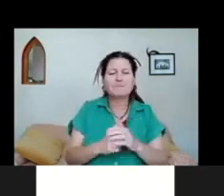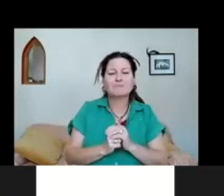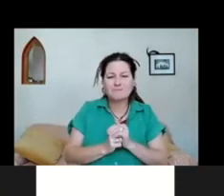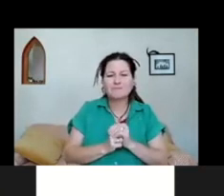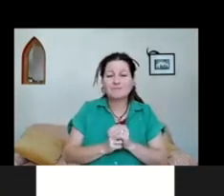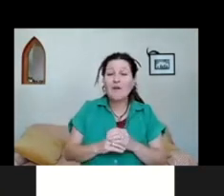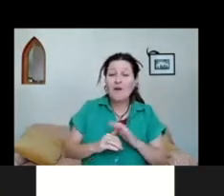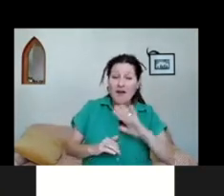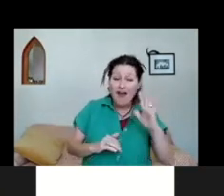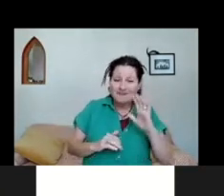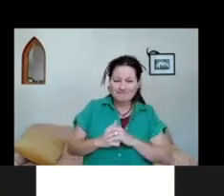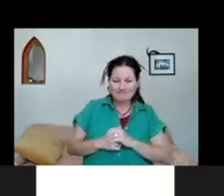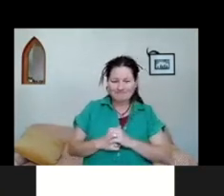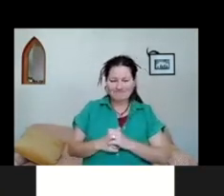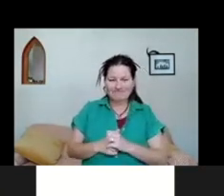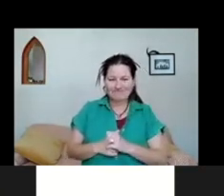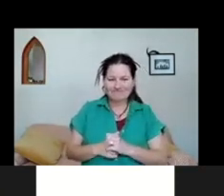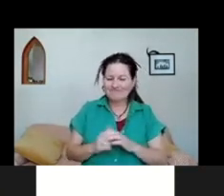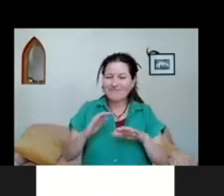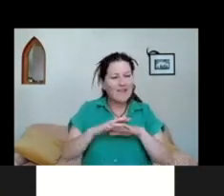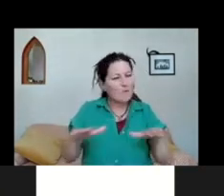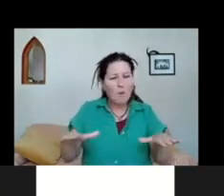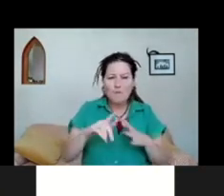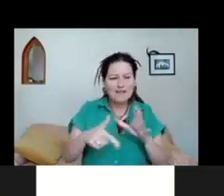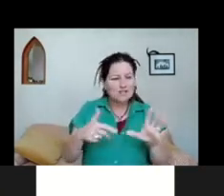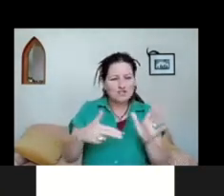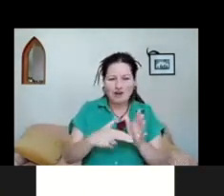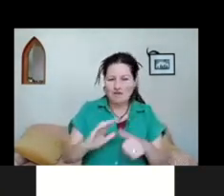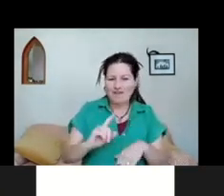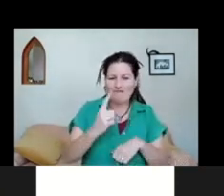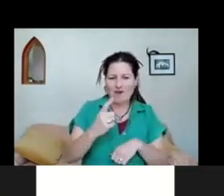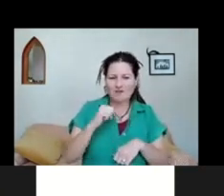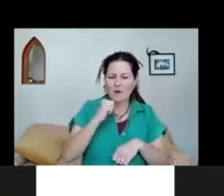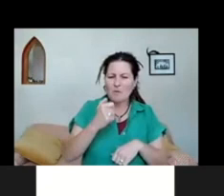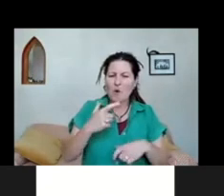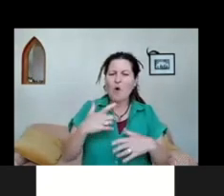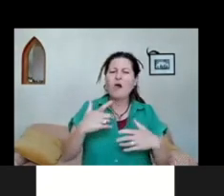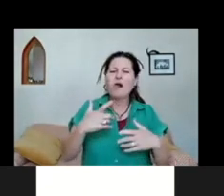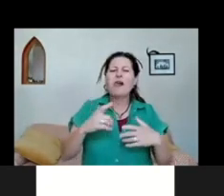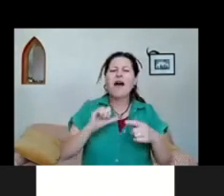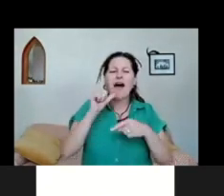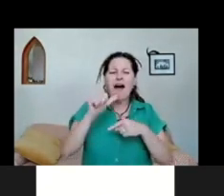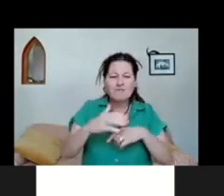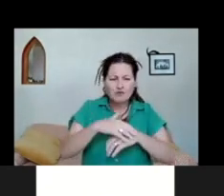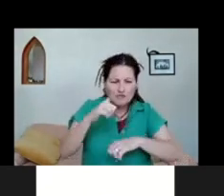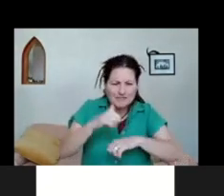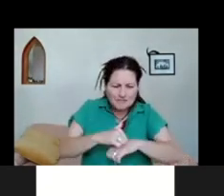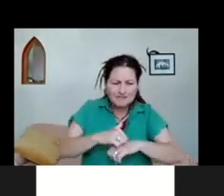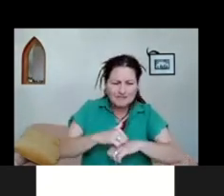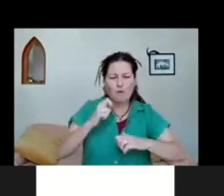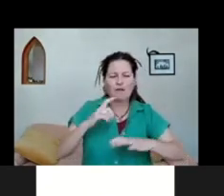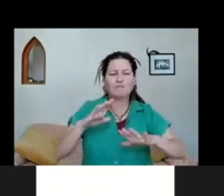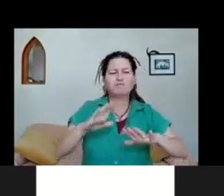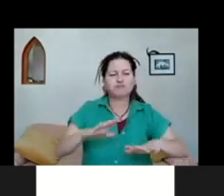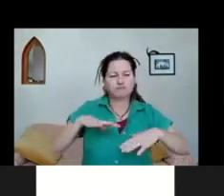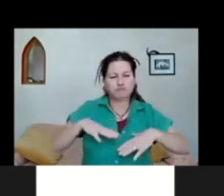Hi. It won't be January the 1st. We're going to give ourselves a bit of a breath after Christmas and New